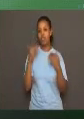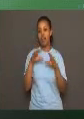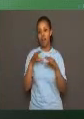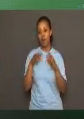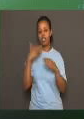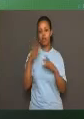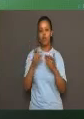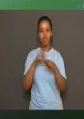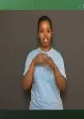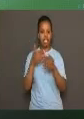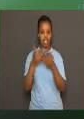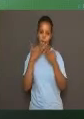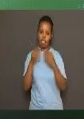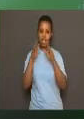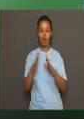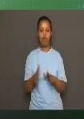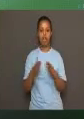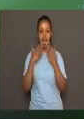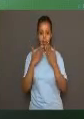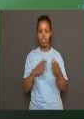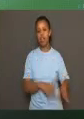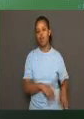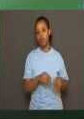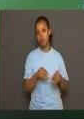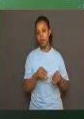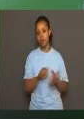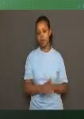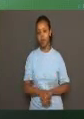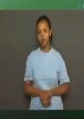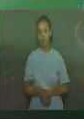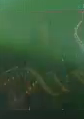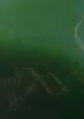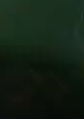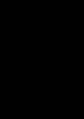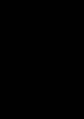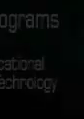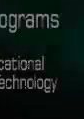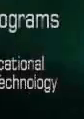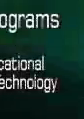lesson. Until next time, thank you, teacher. Thank you, students.